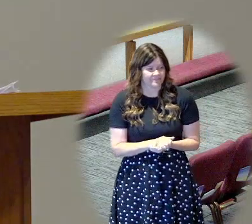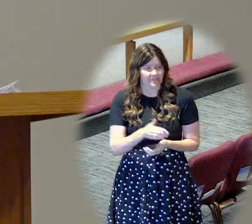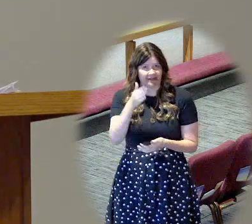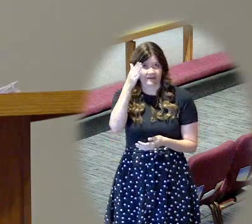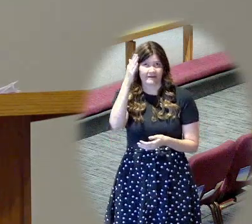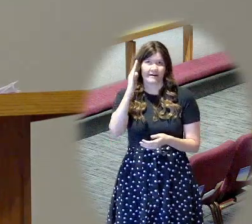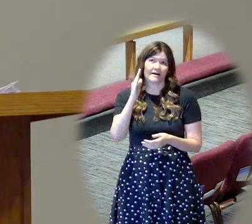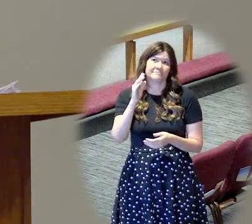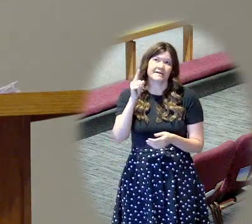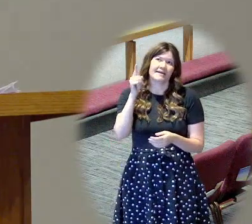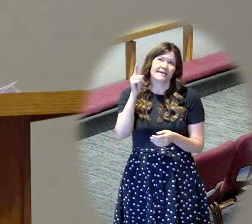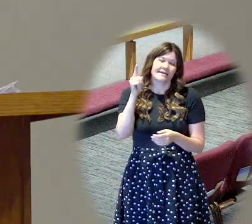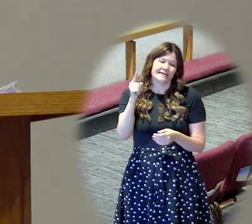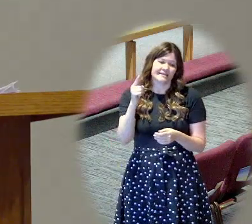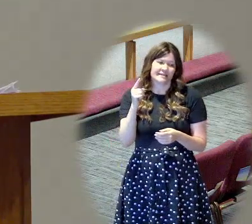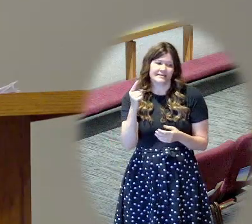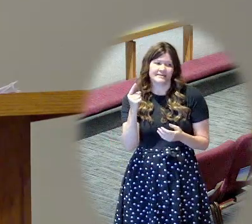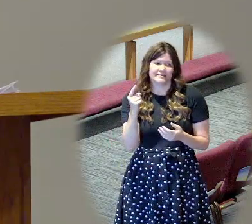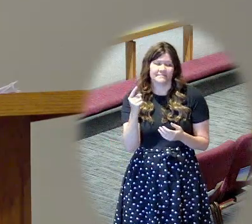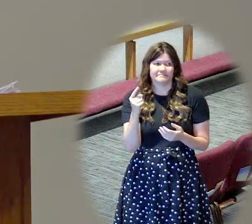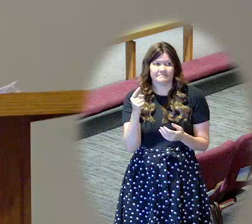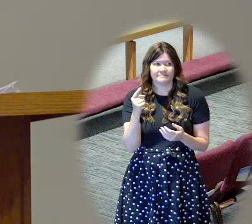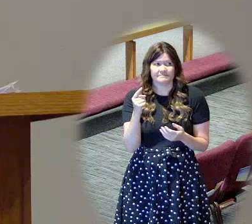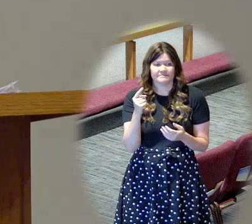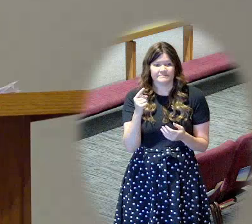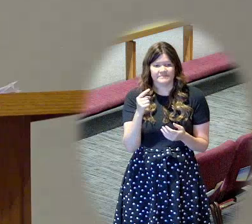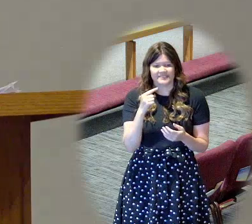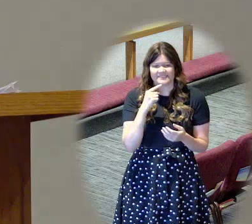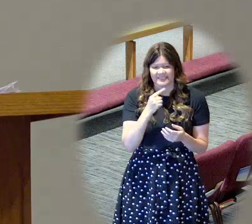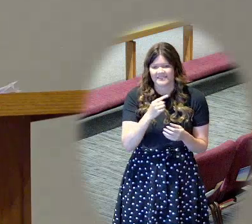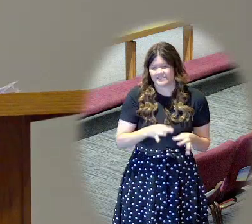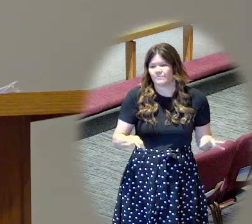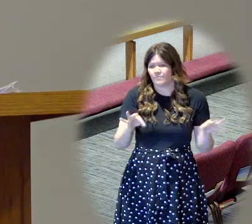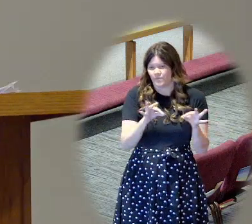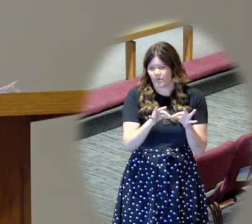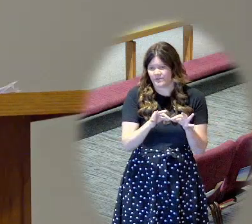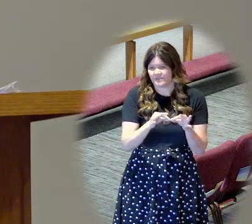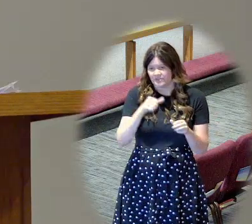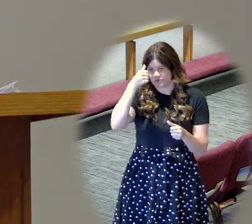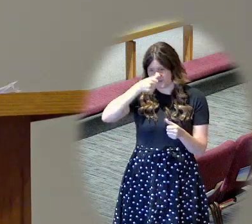God places a lot of importance on remembering.